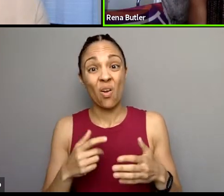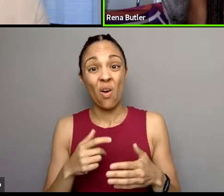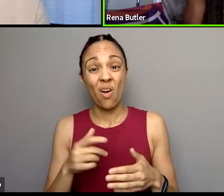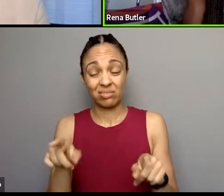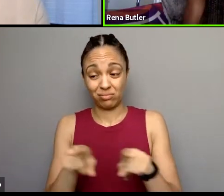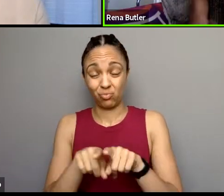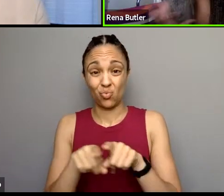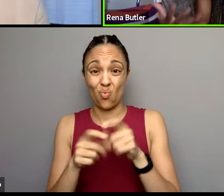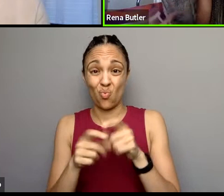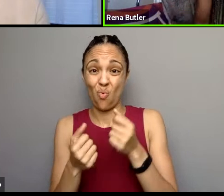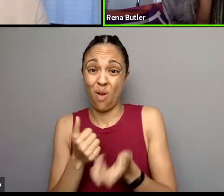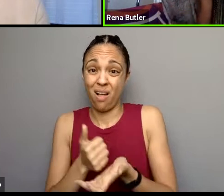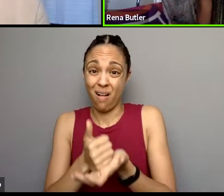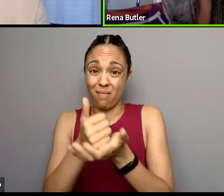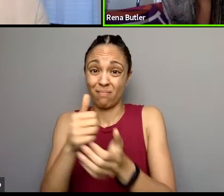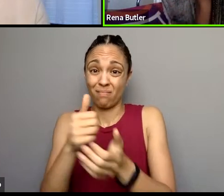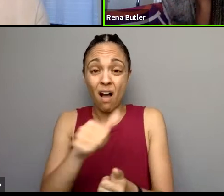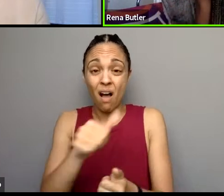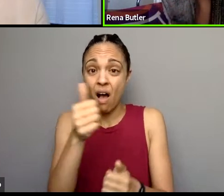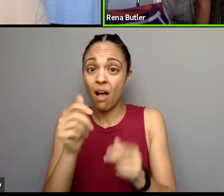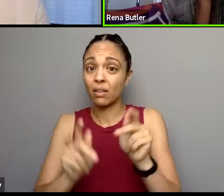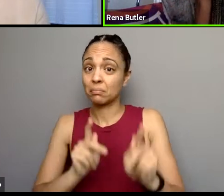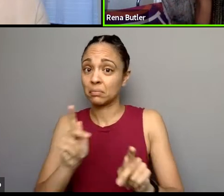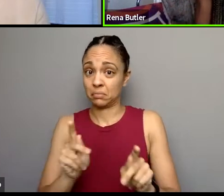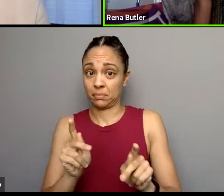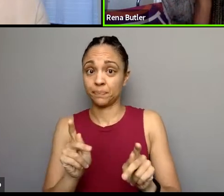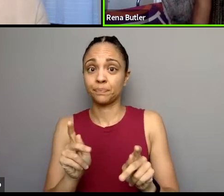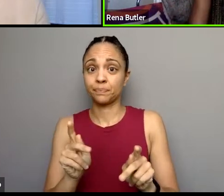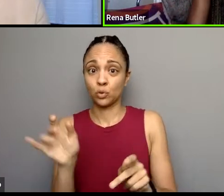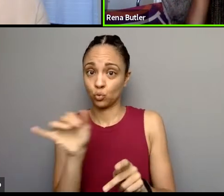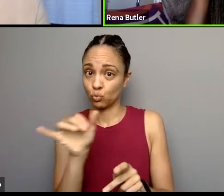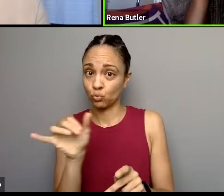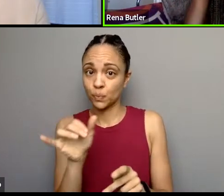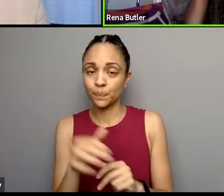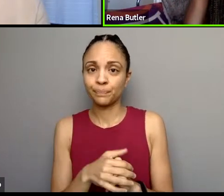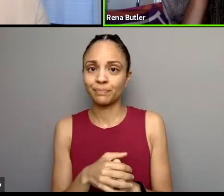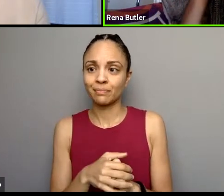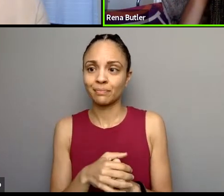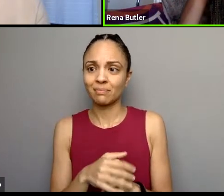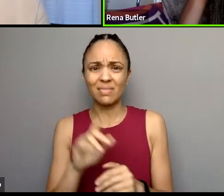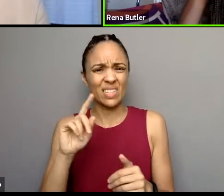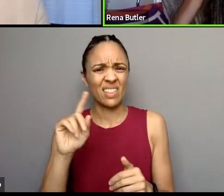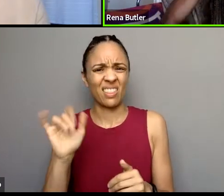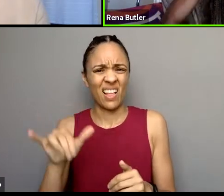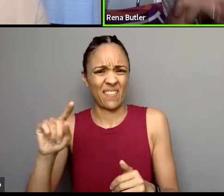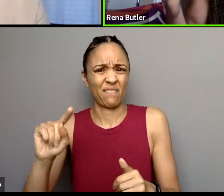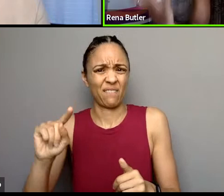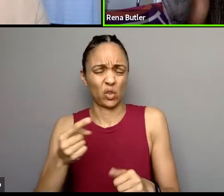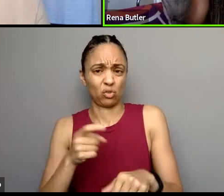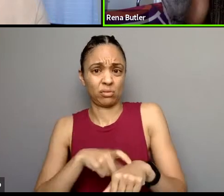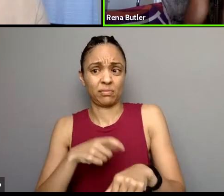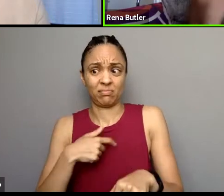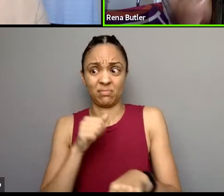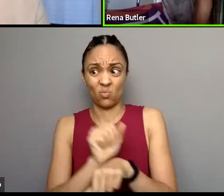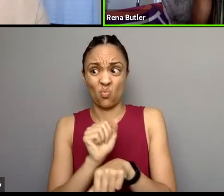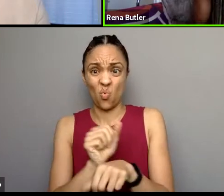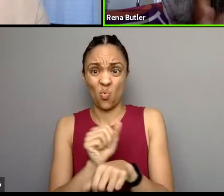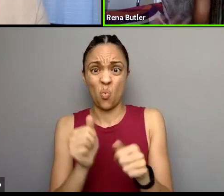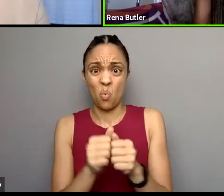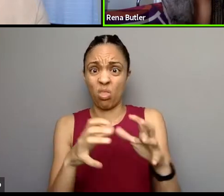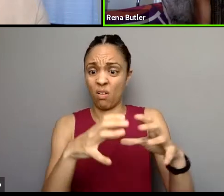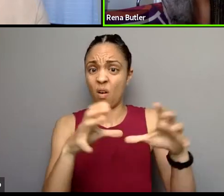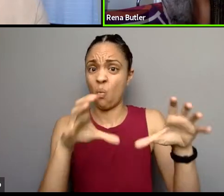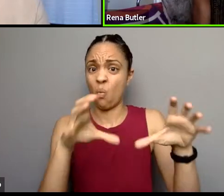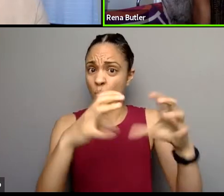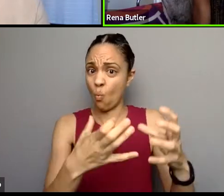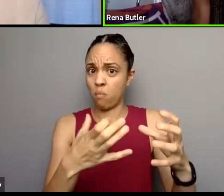like, I've never been in a creative space that's been predominantly white. I've been fortunate enough to always be around lots of